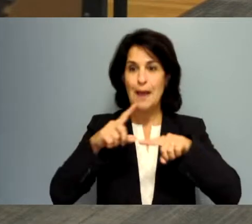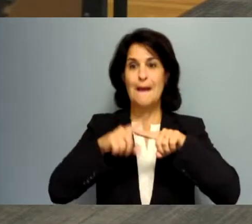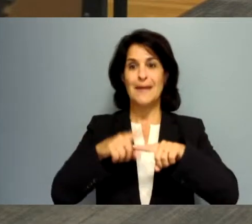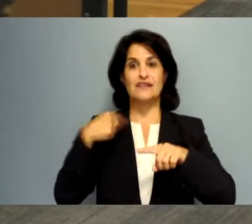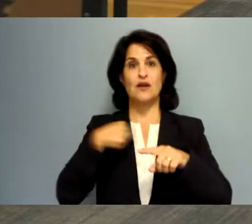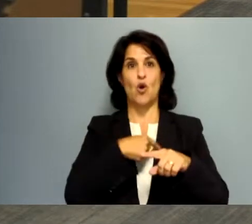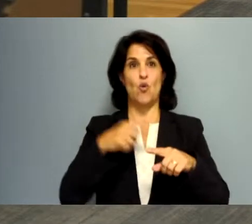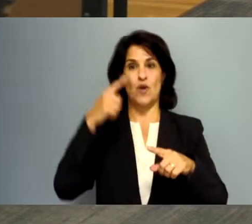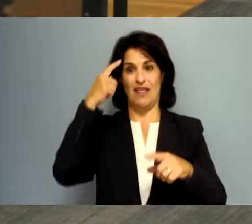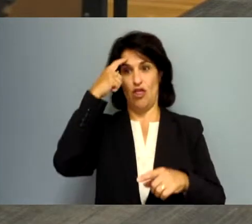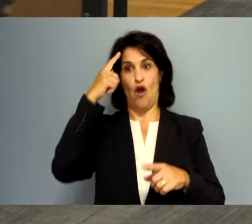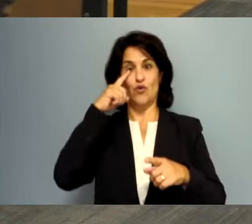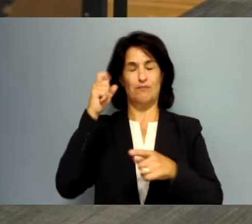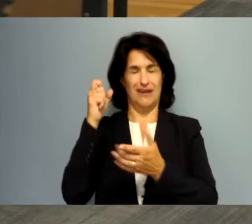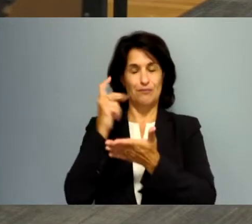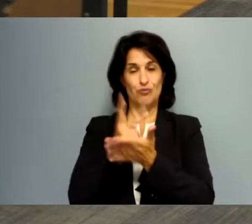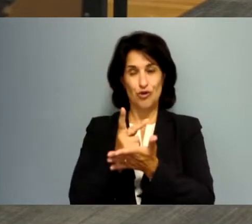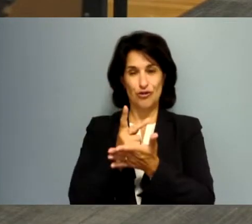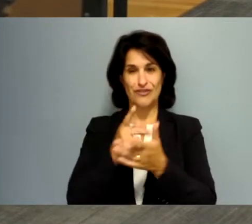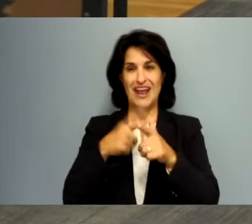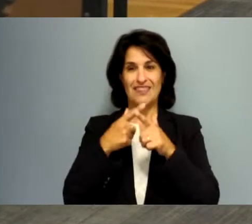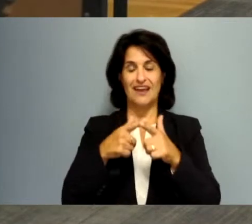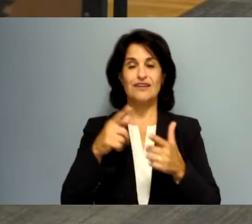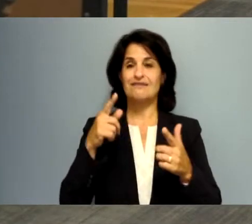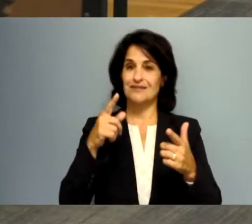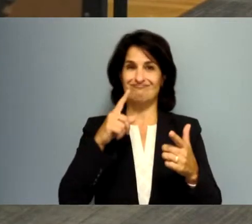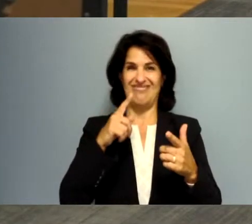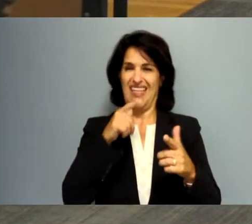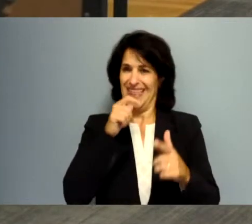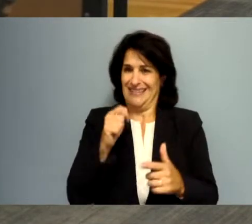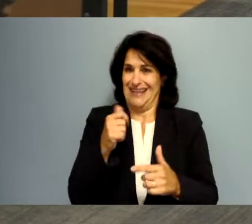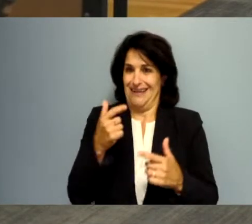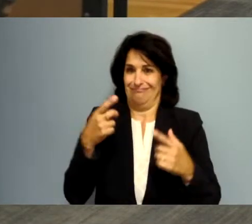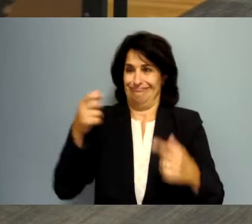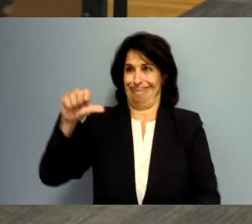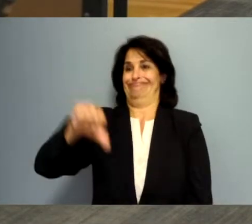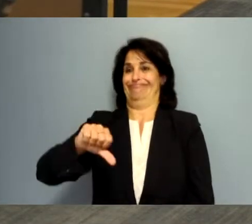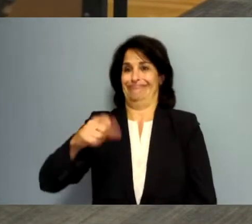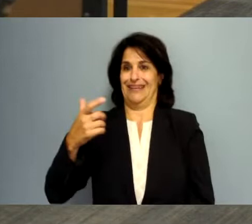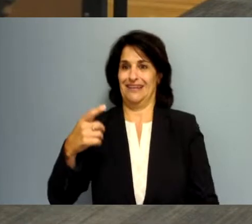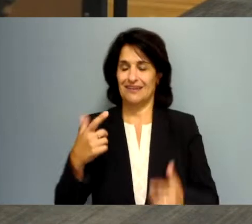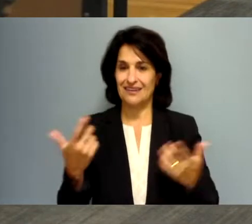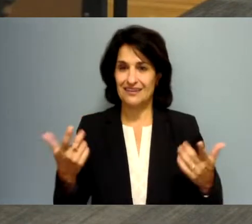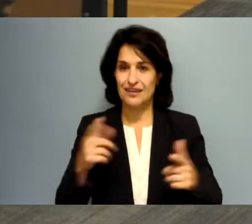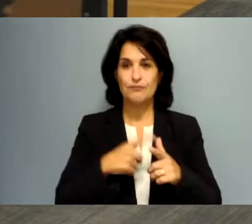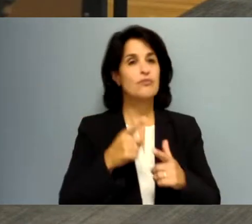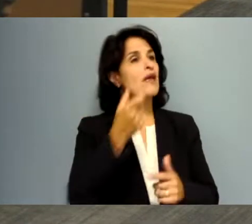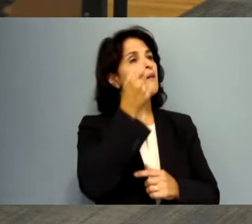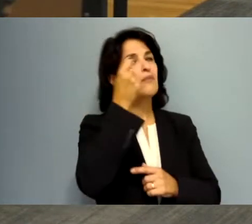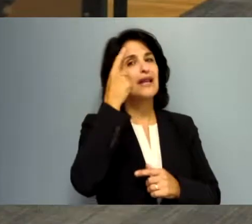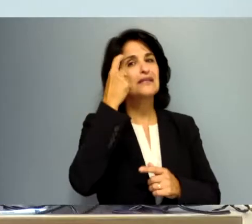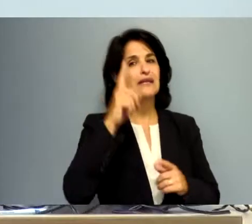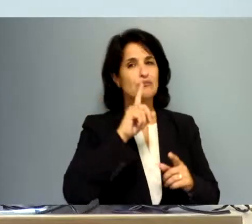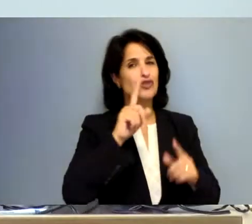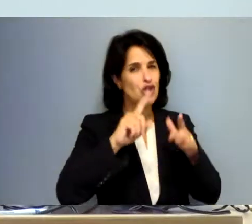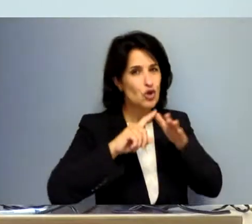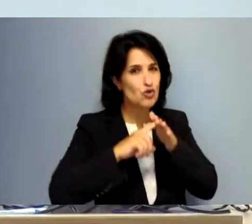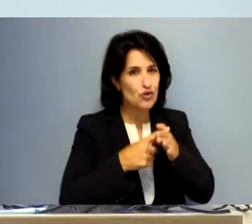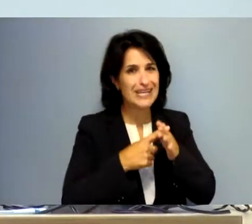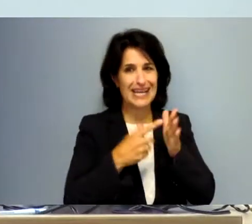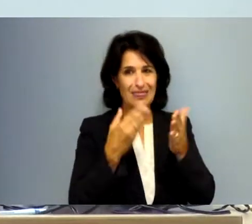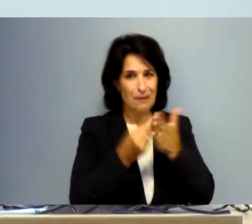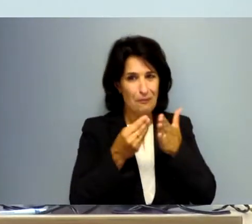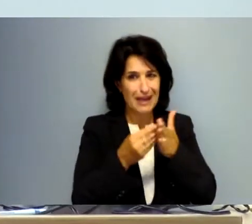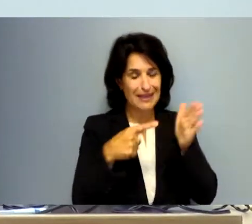thought was going to be approved, but then ultimately it isn't approved. So. But the original, the money that's owed to the county